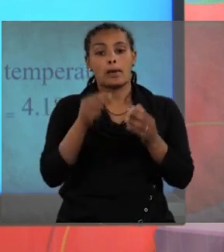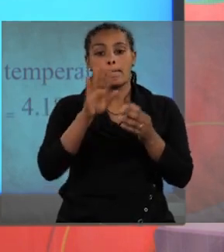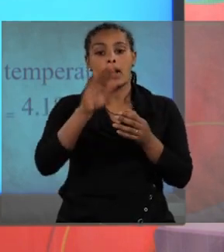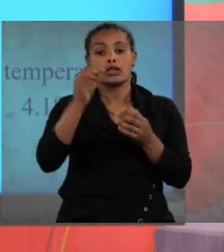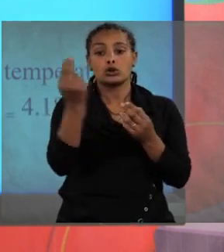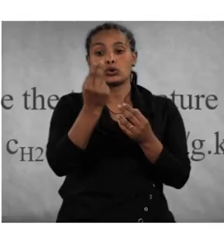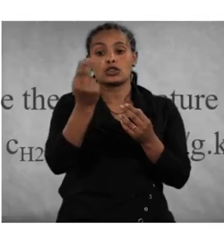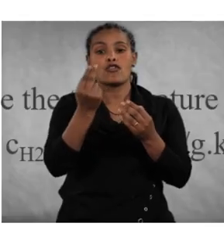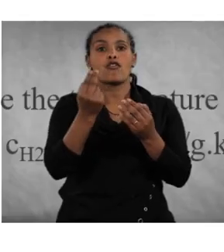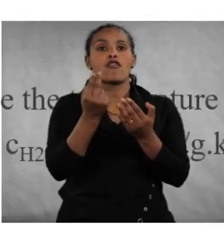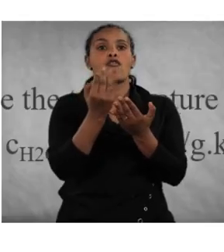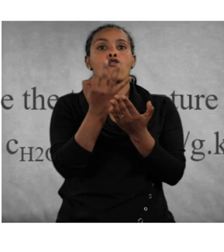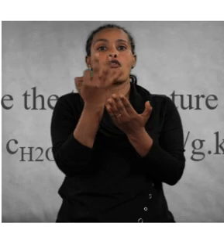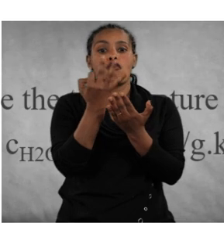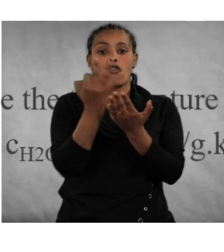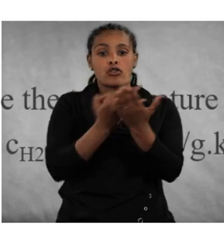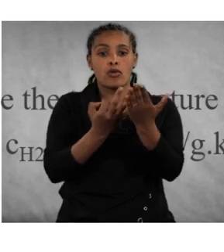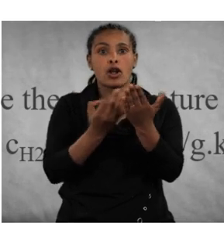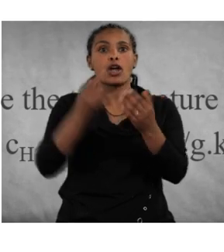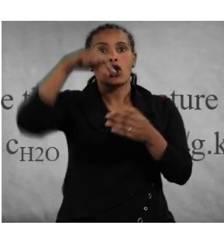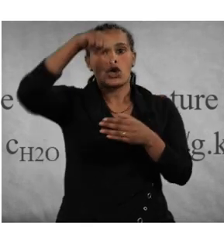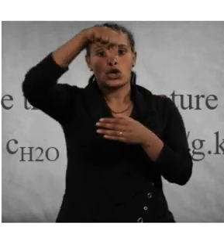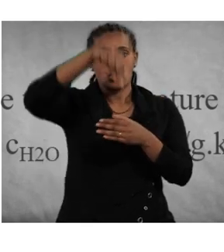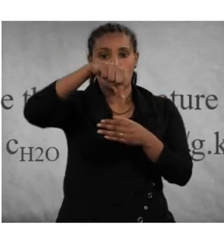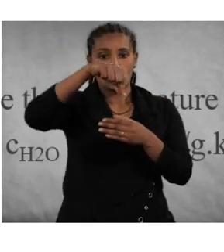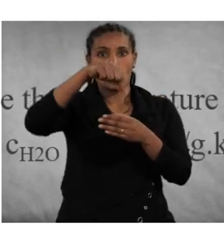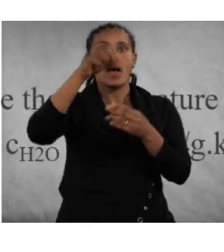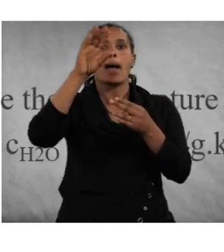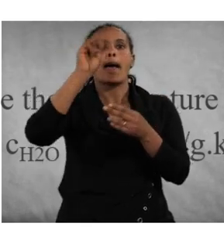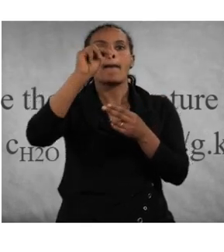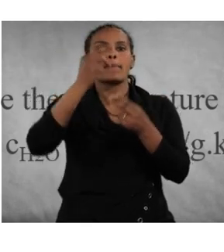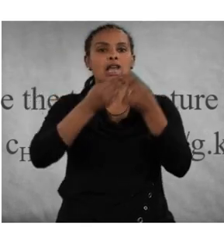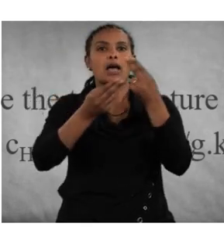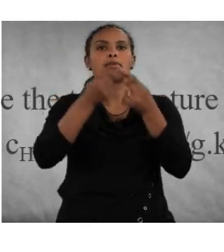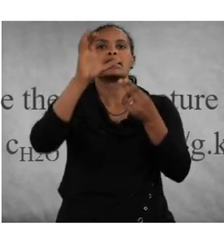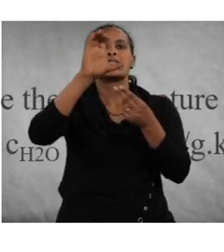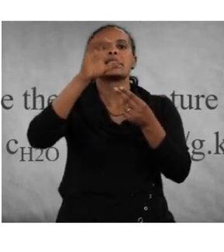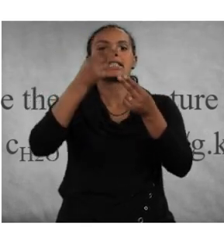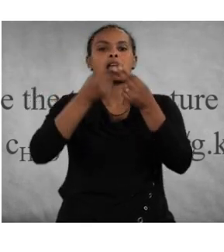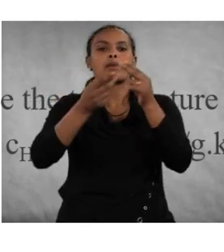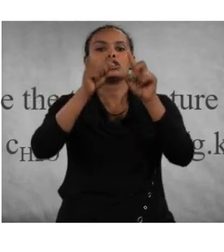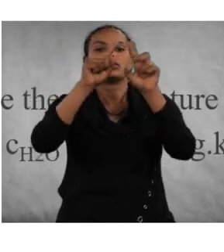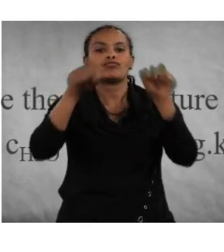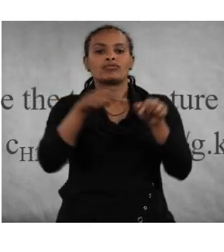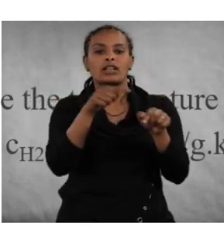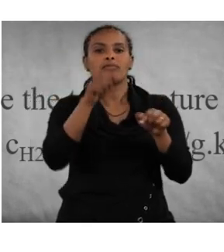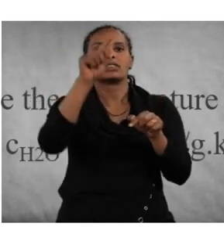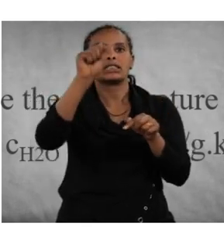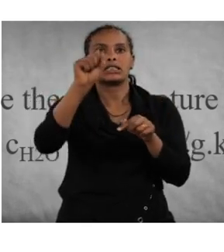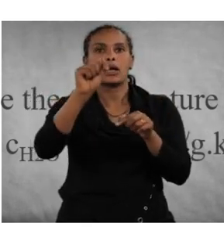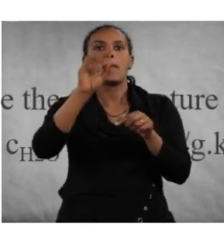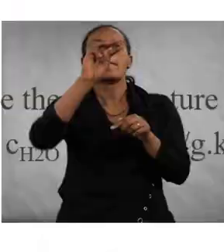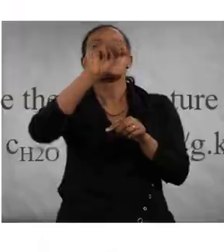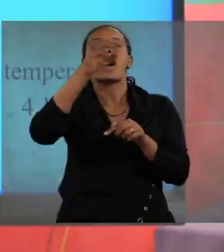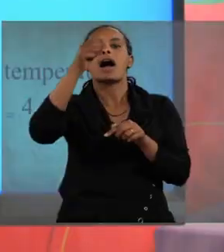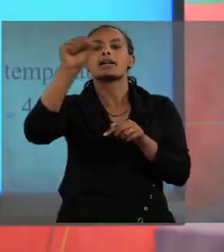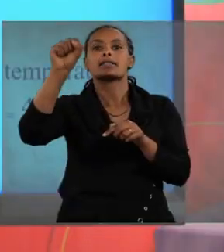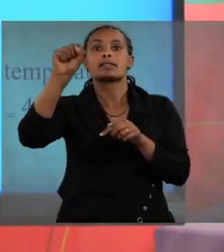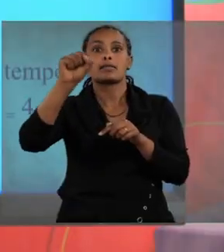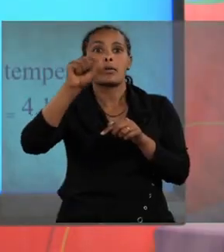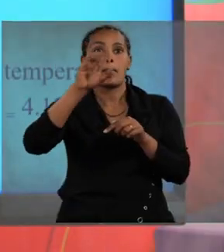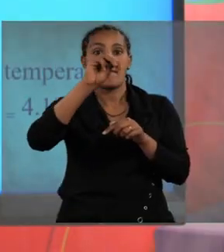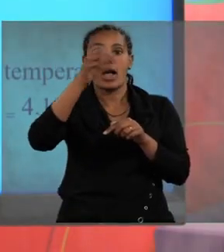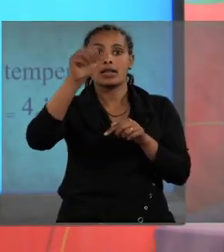the formula Q equal M times C times change in temperature. Mass of